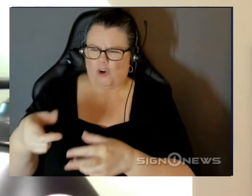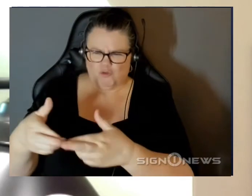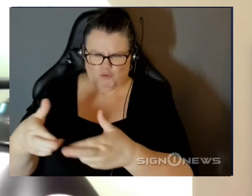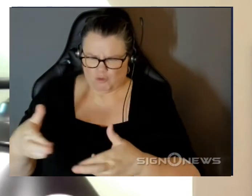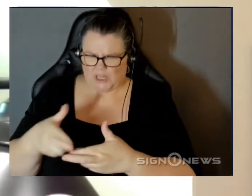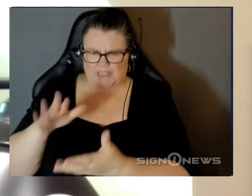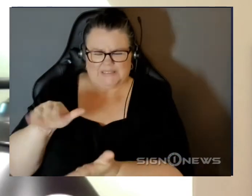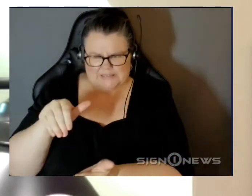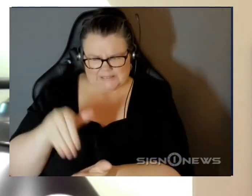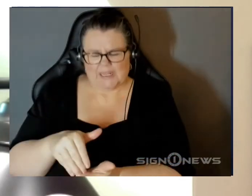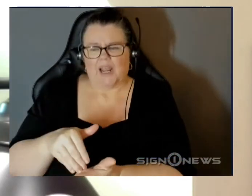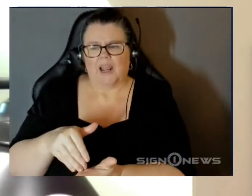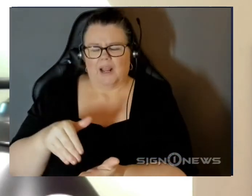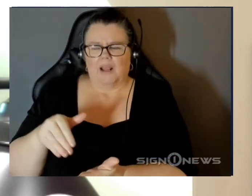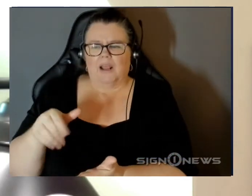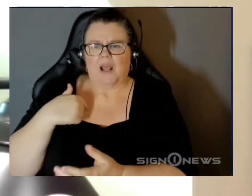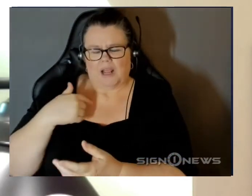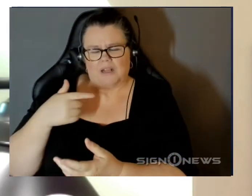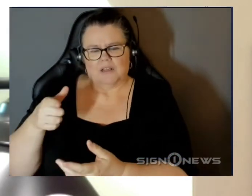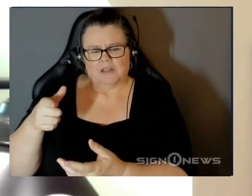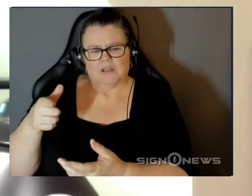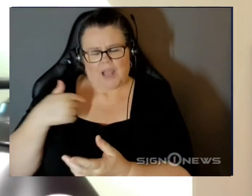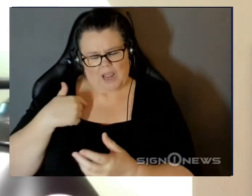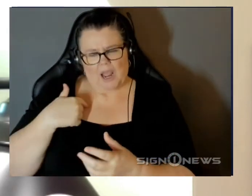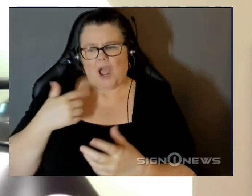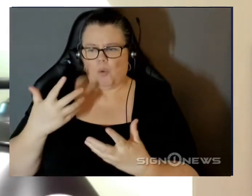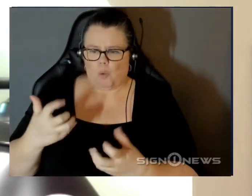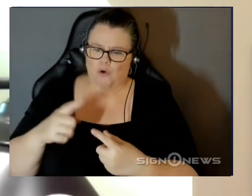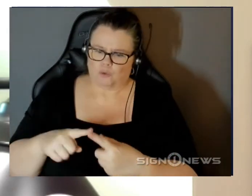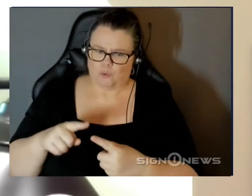one's services and providers within a budget, and I'm ready to try it.